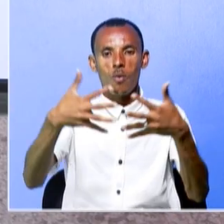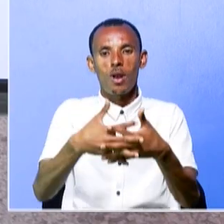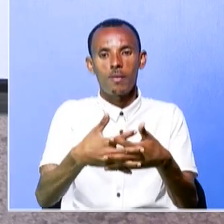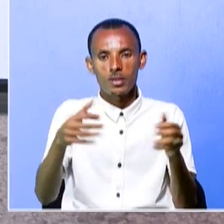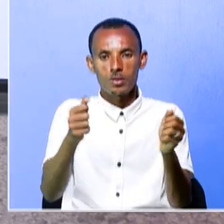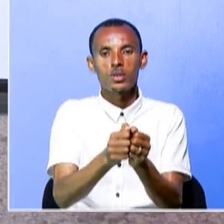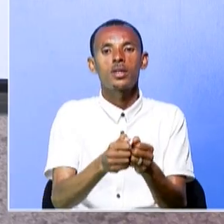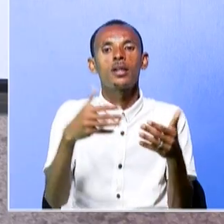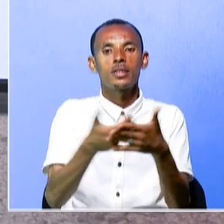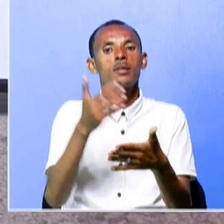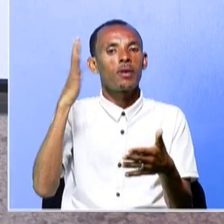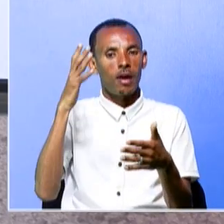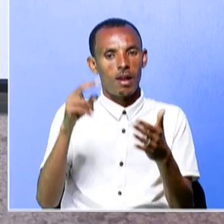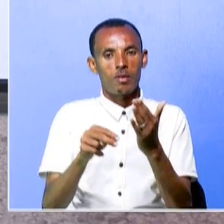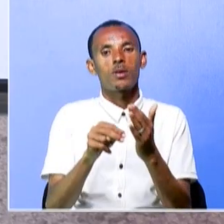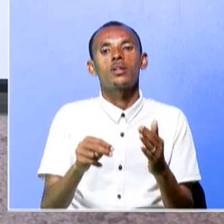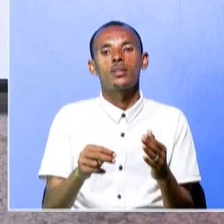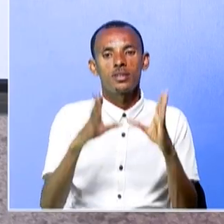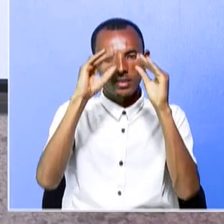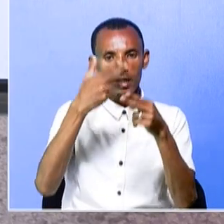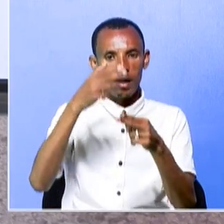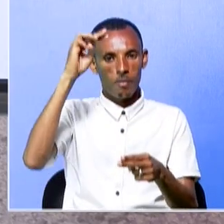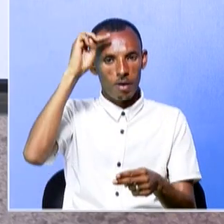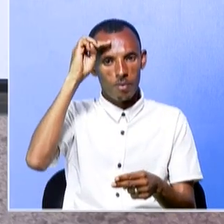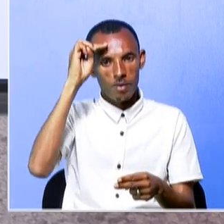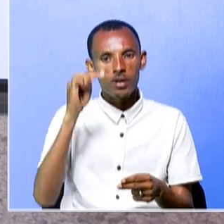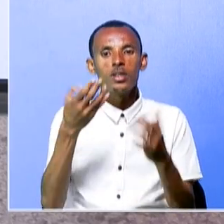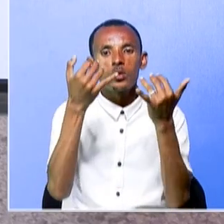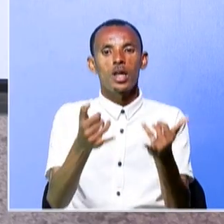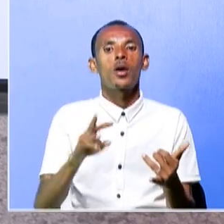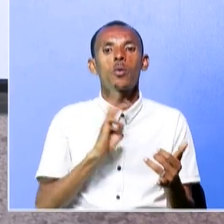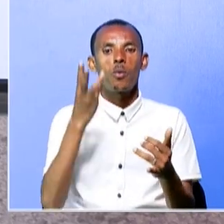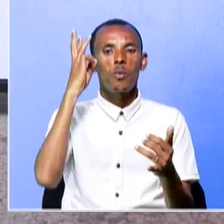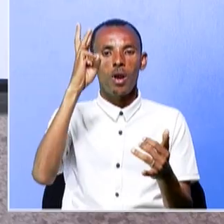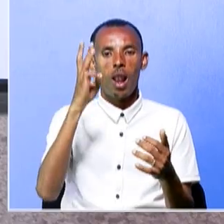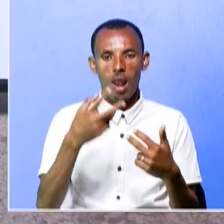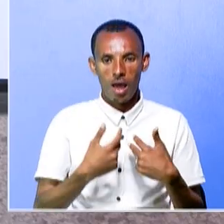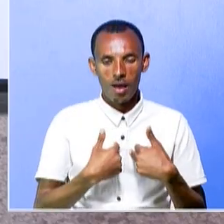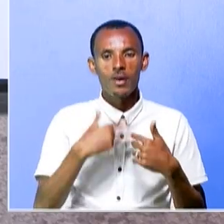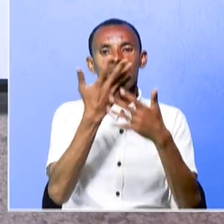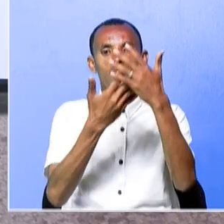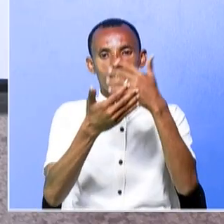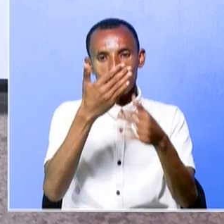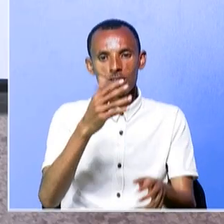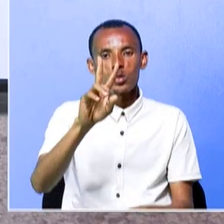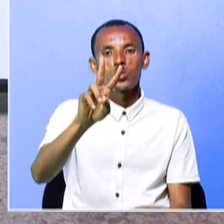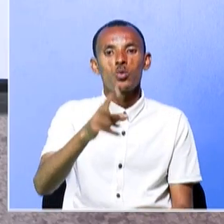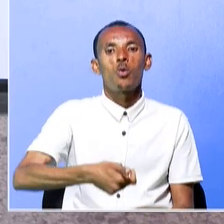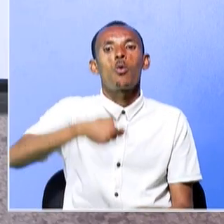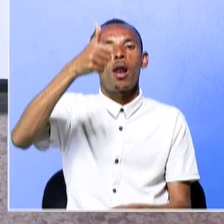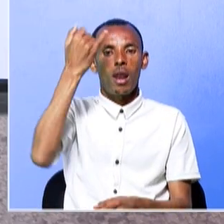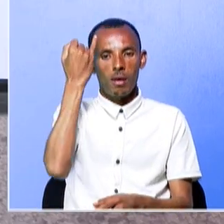in collaboration with Addis Media Network. I'm teacher Mamo. Today we will have a discussion on two main